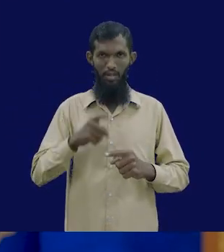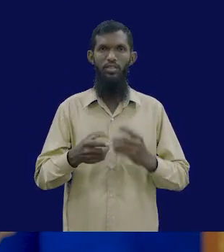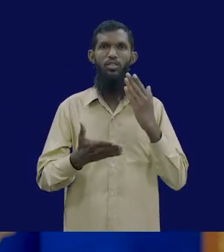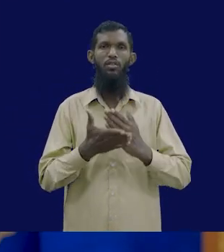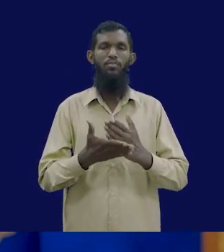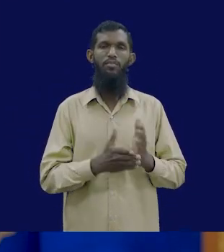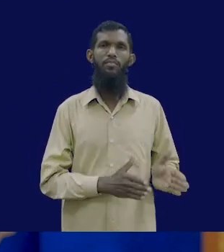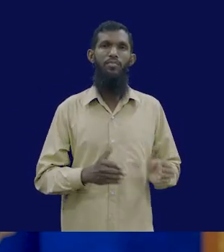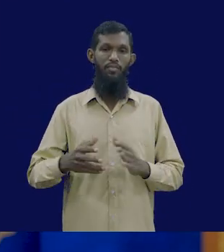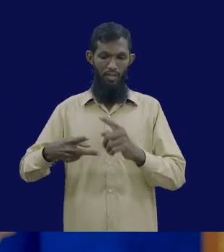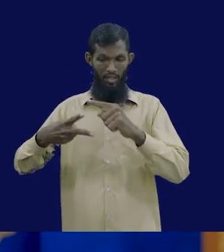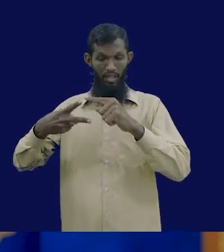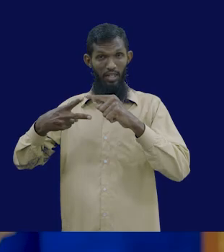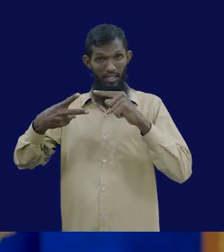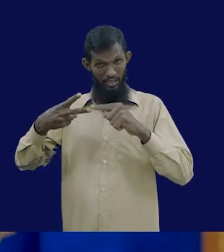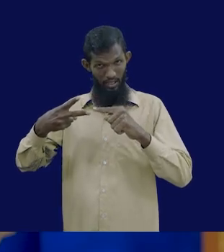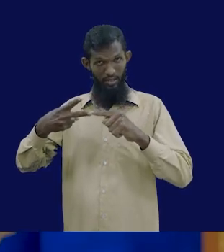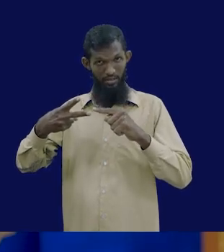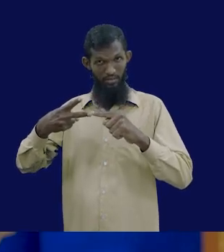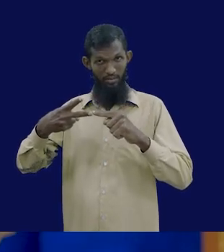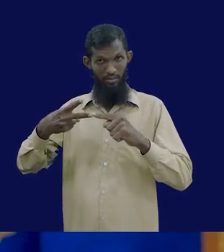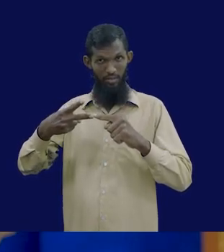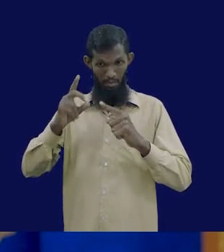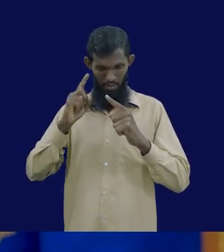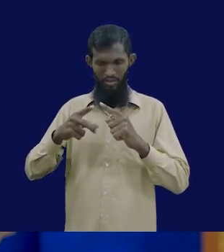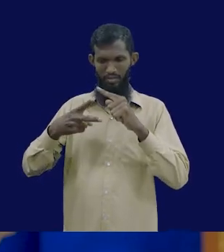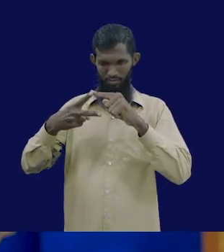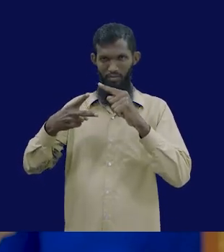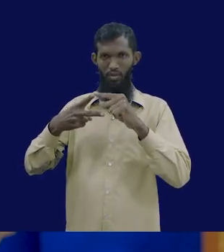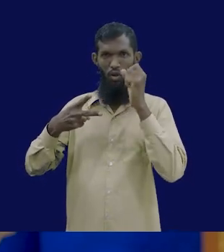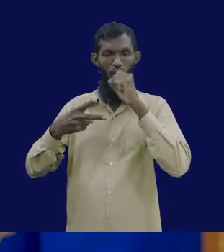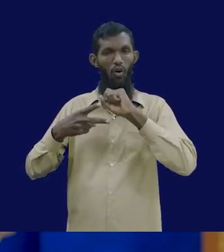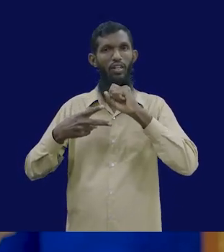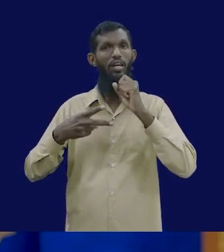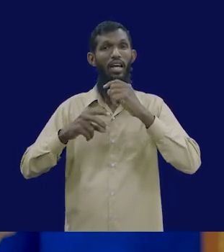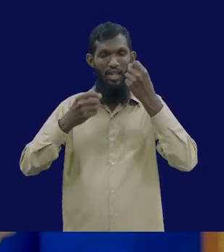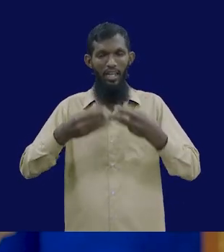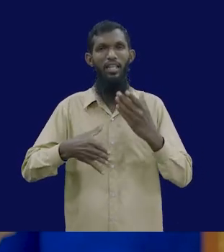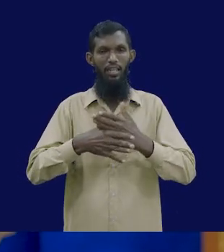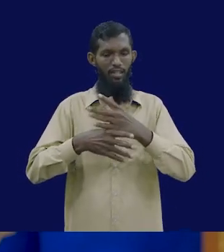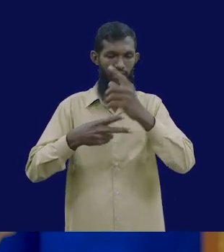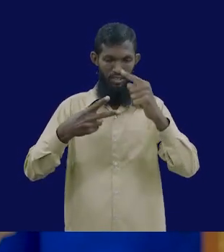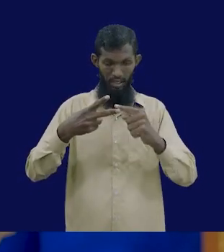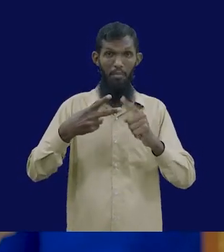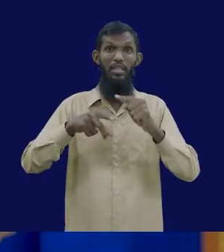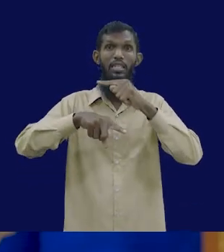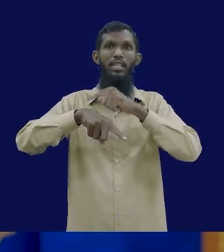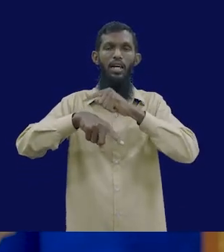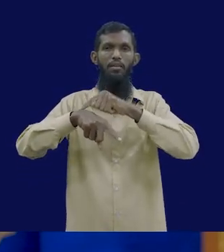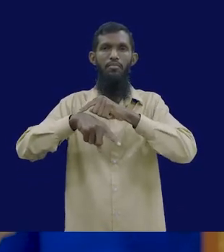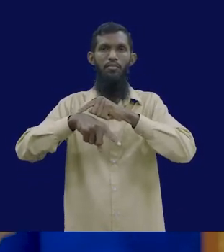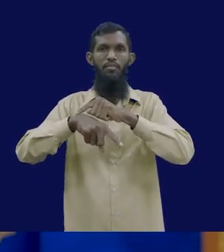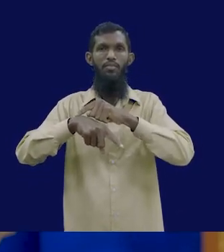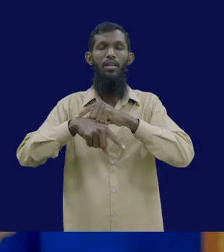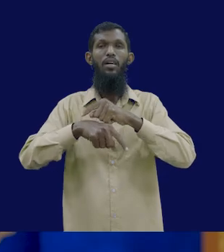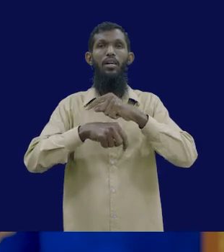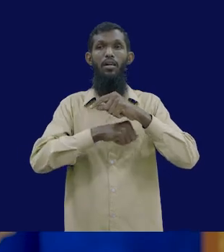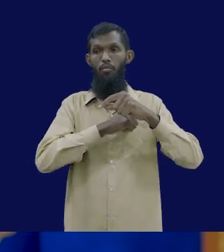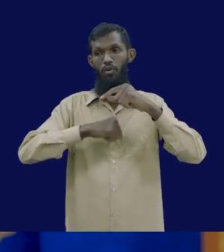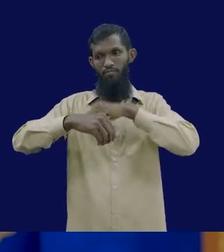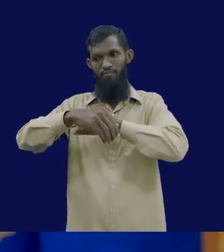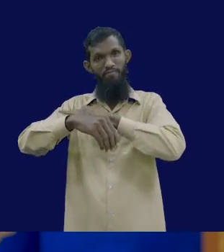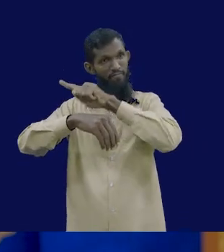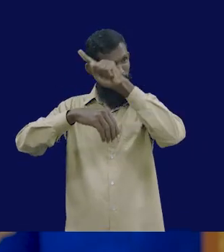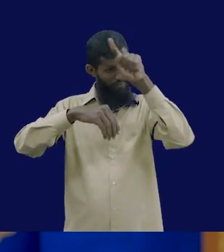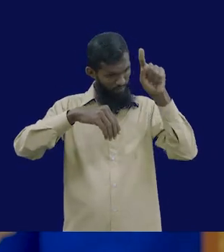The second pillar is covering the full period of abstinence. meaning